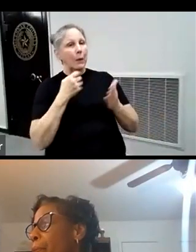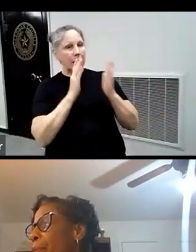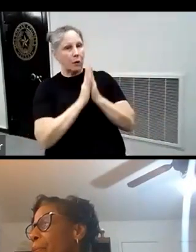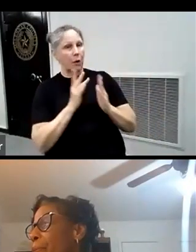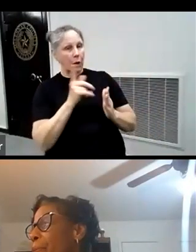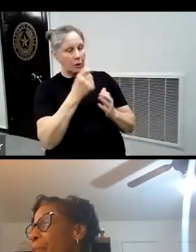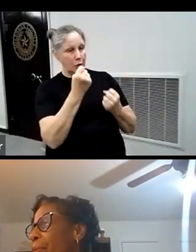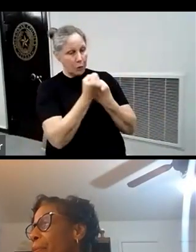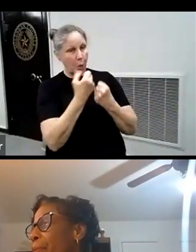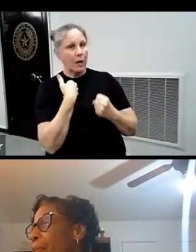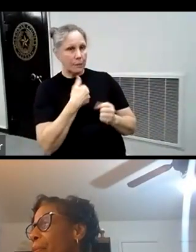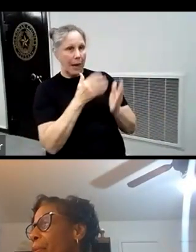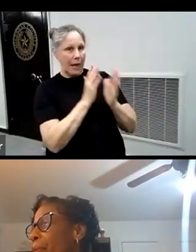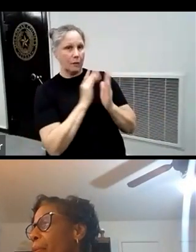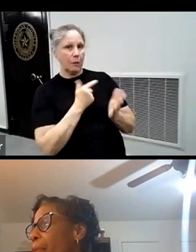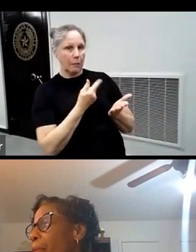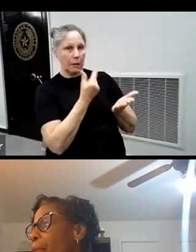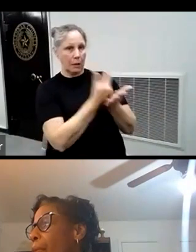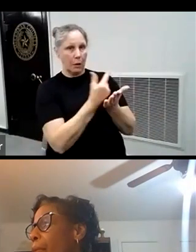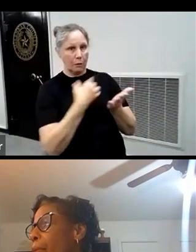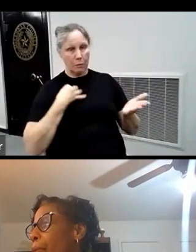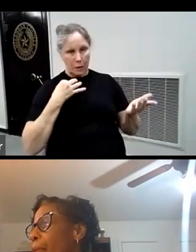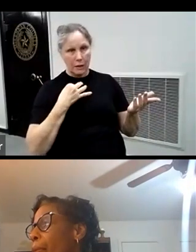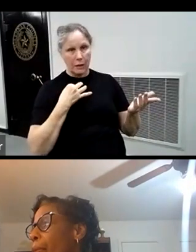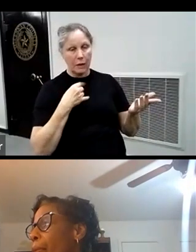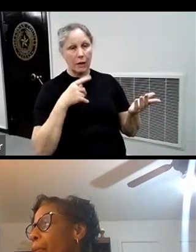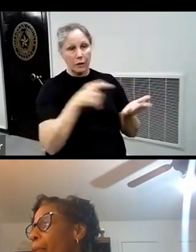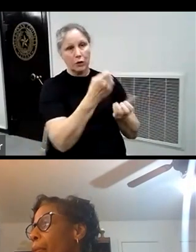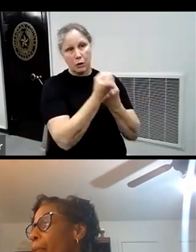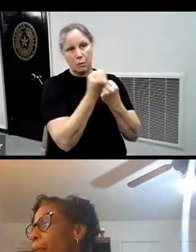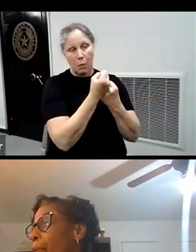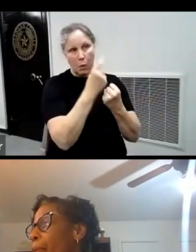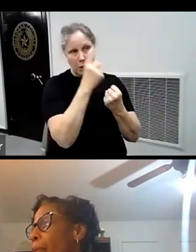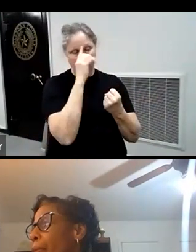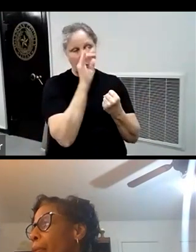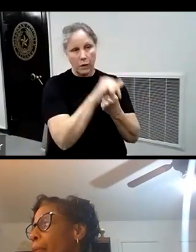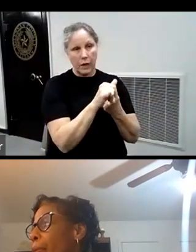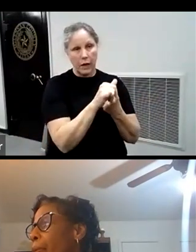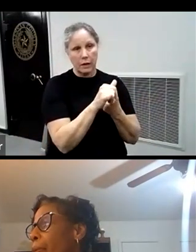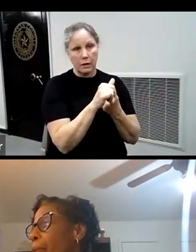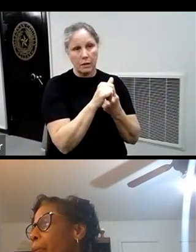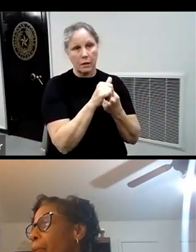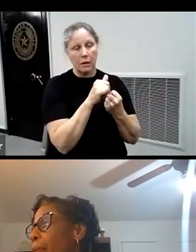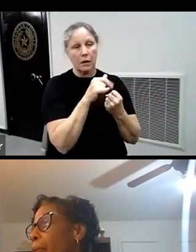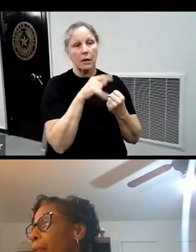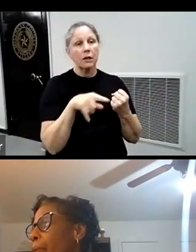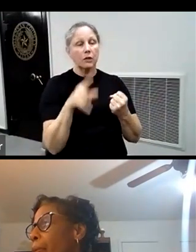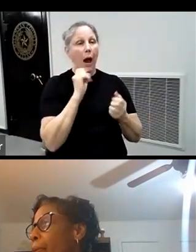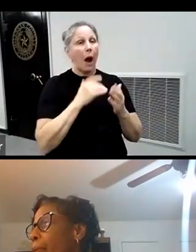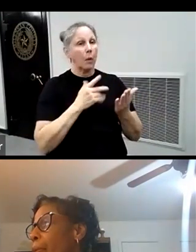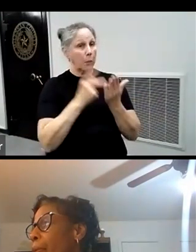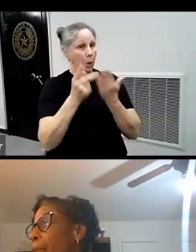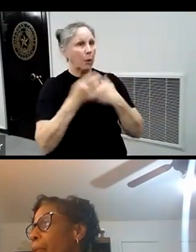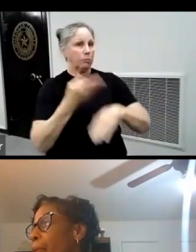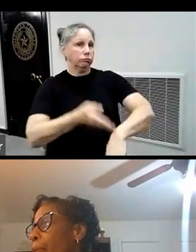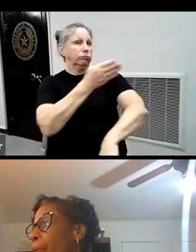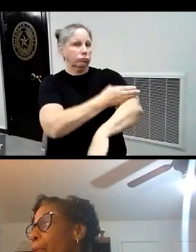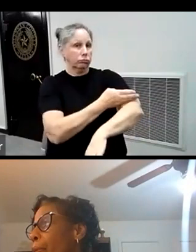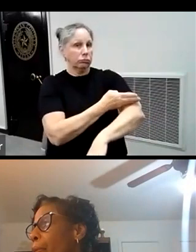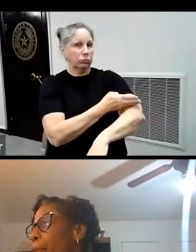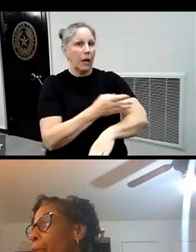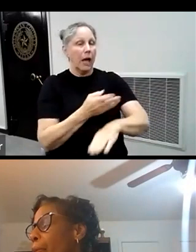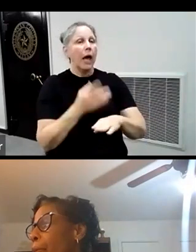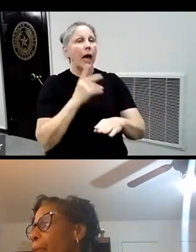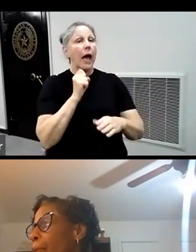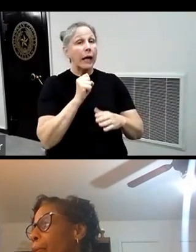drug court program and respectfully request your support to pursue this funding to enhance the project and approve the